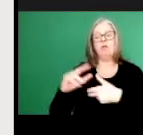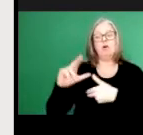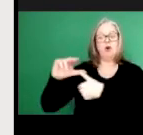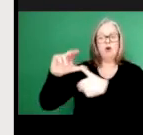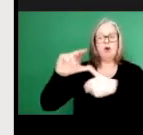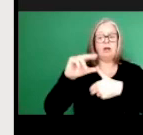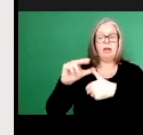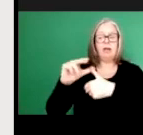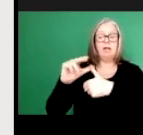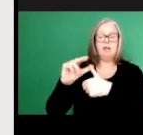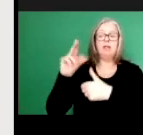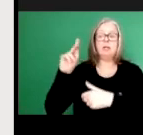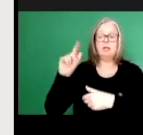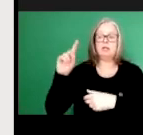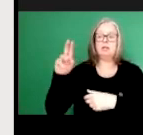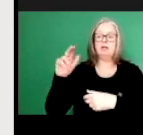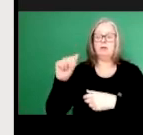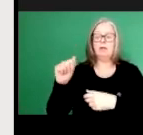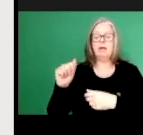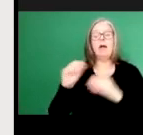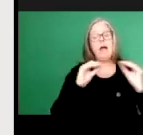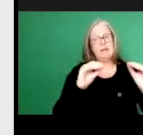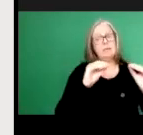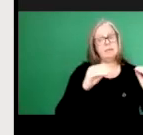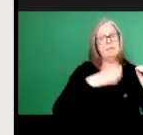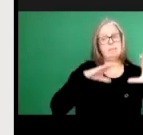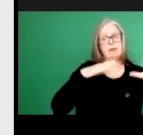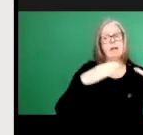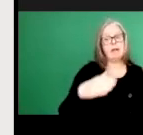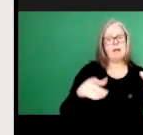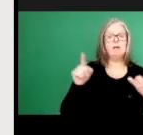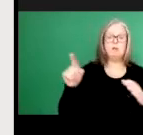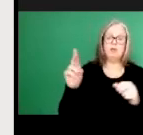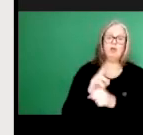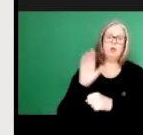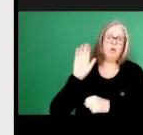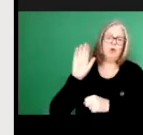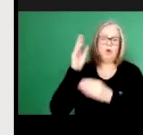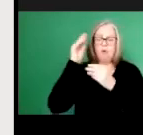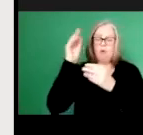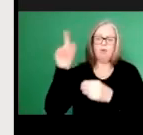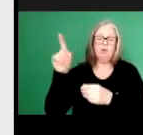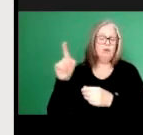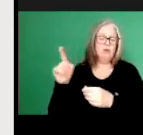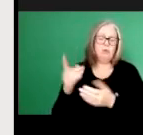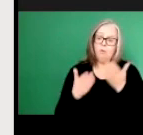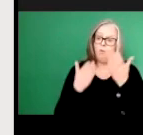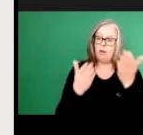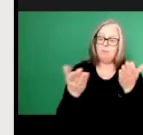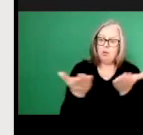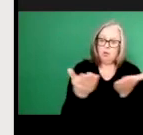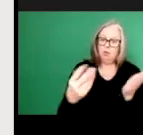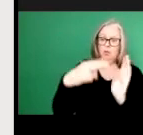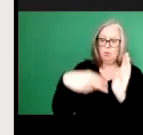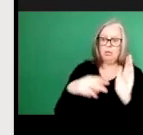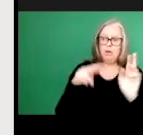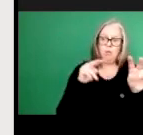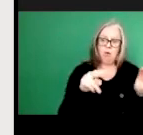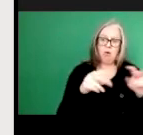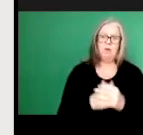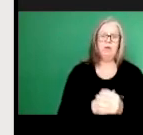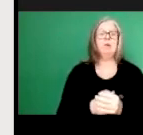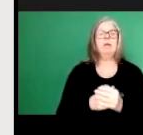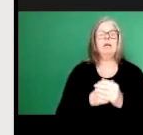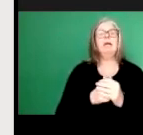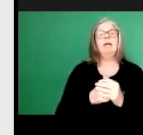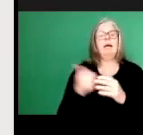I really recommend it. Um, and the just transition principles I'll get to in a second. Um, so these are, I think,